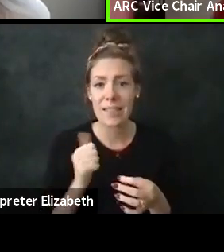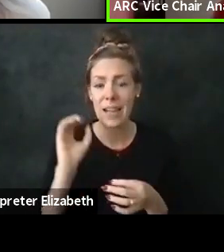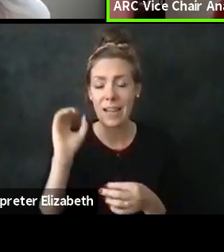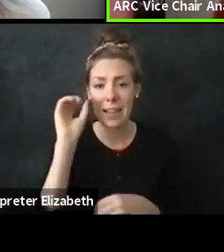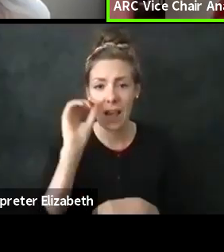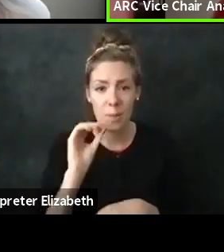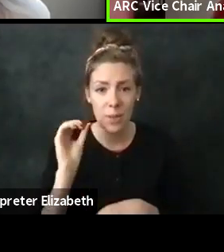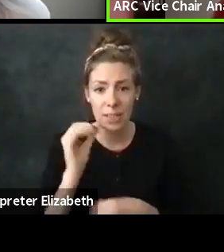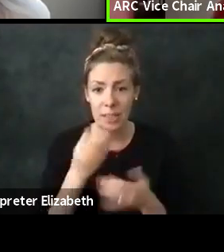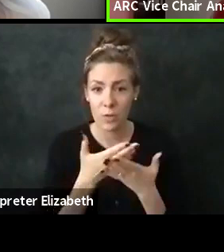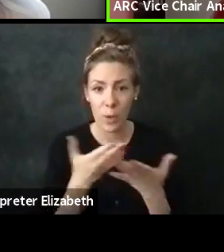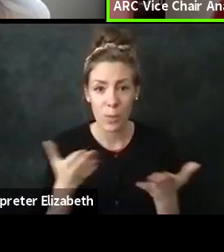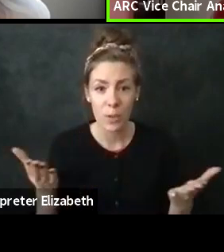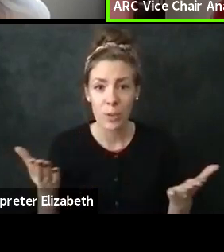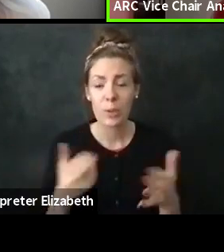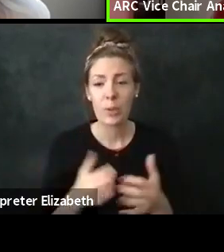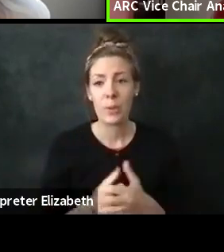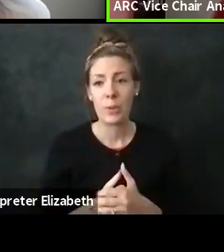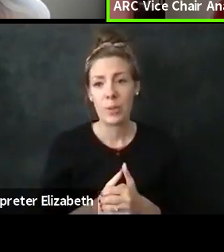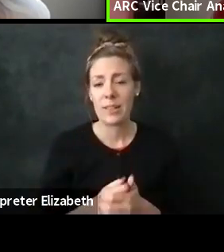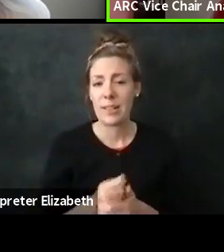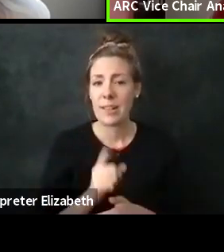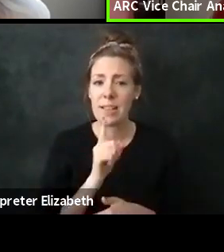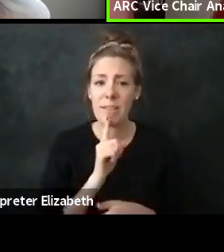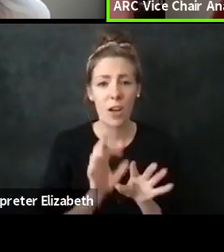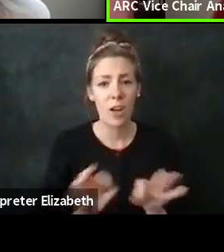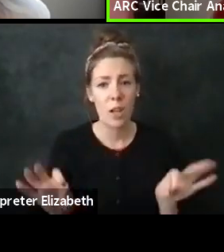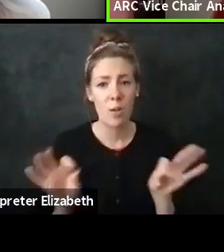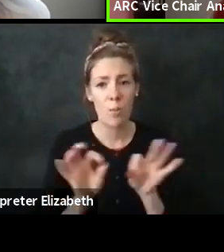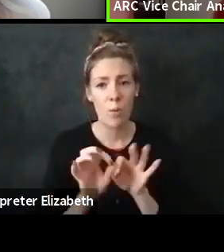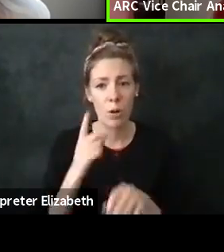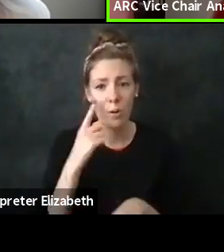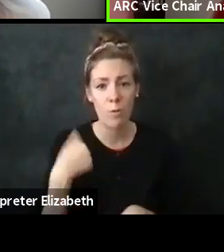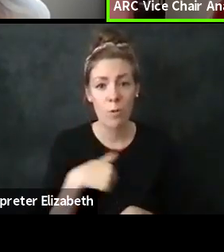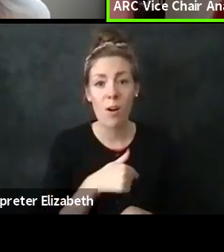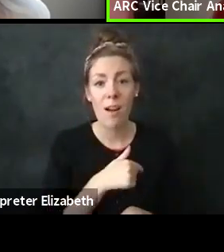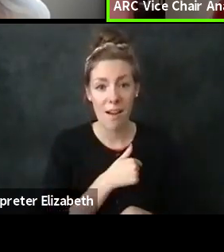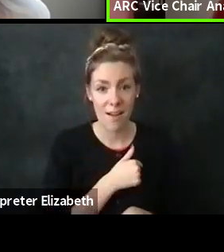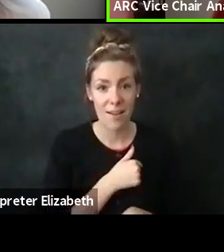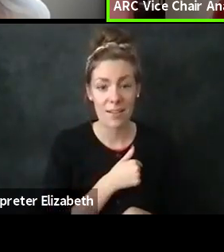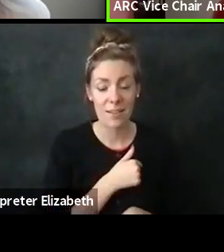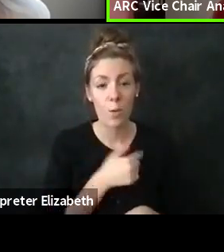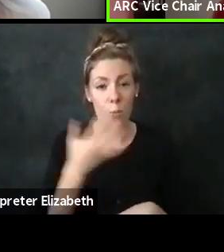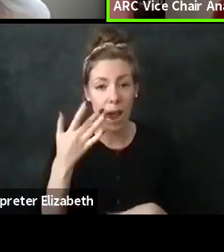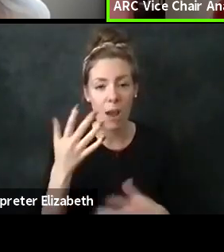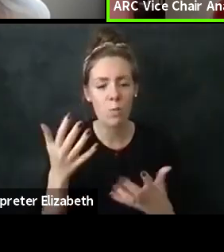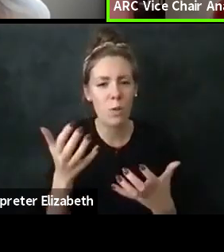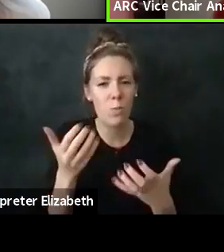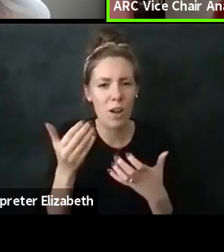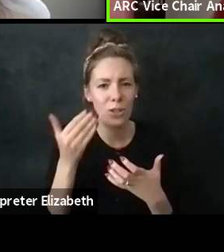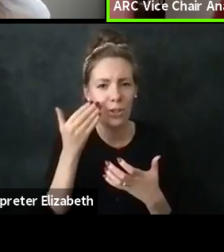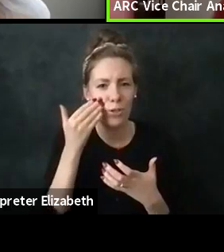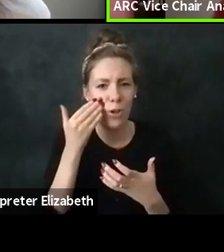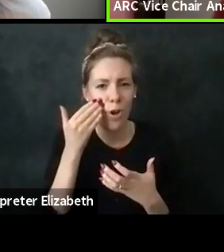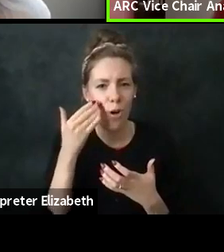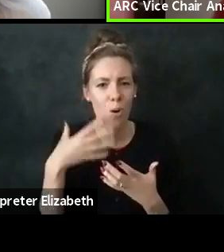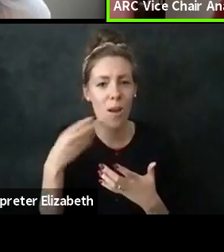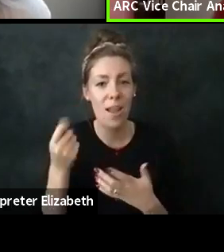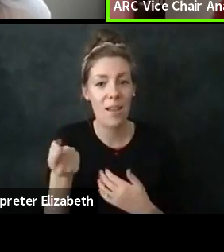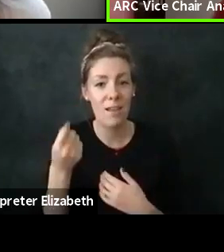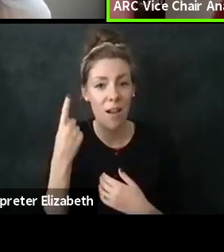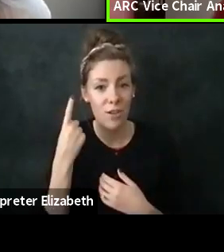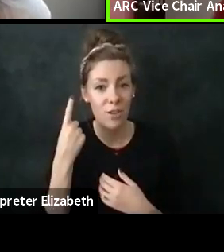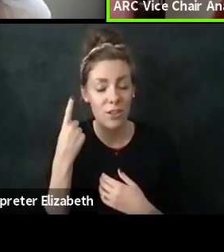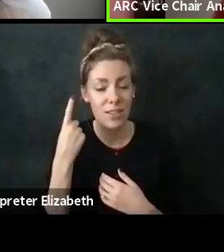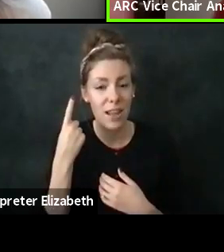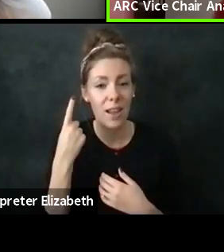the public. It's very important for us commissioners to know and understand the